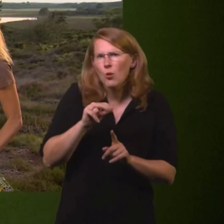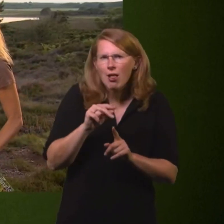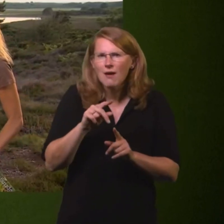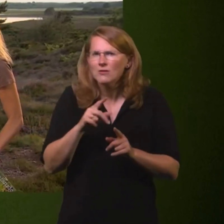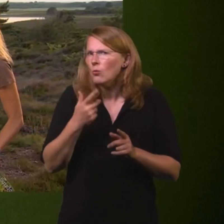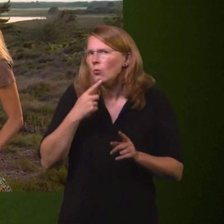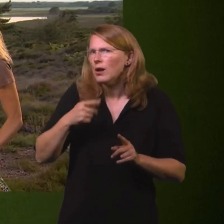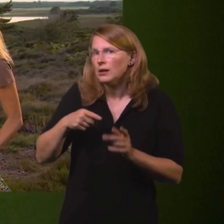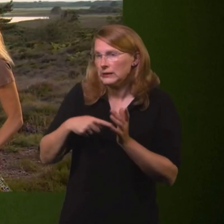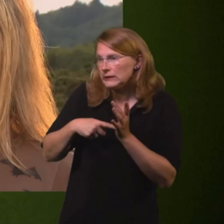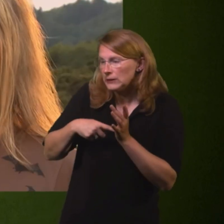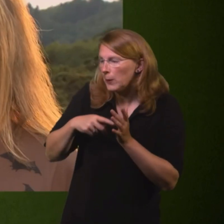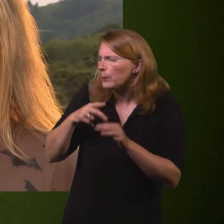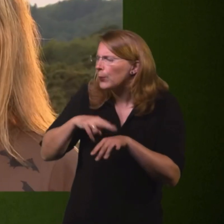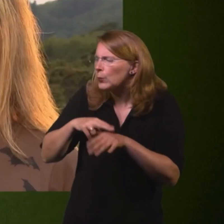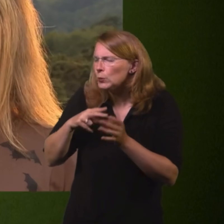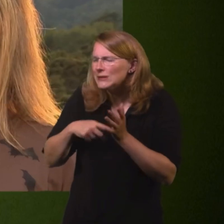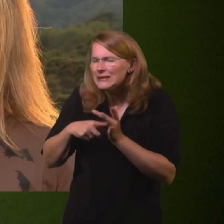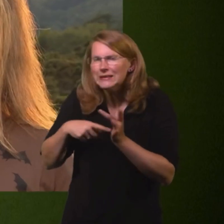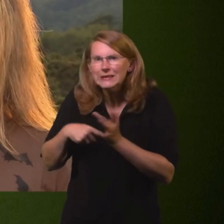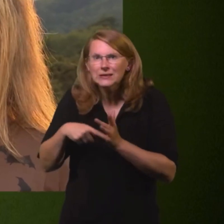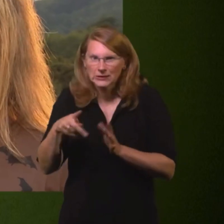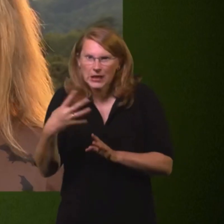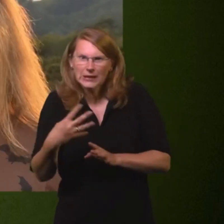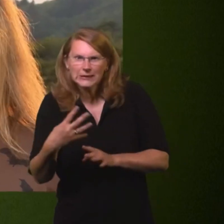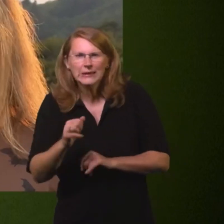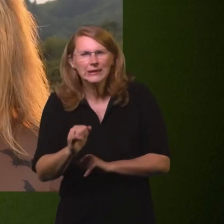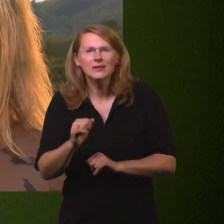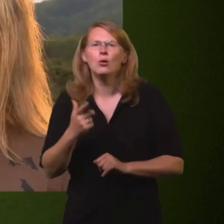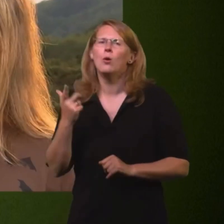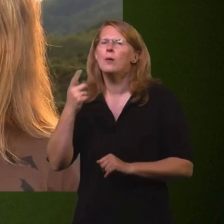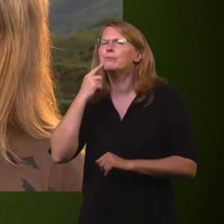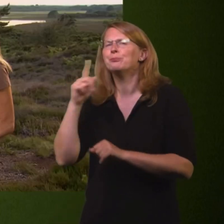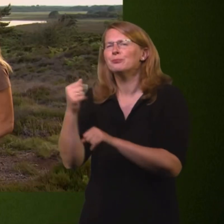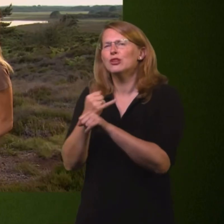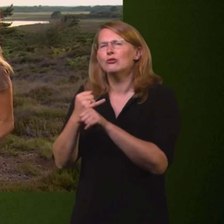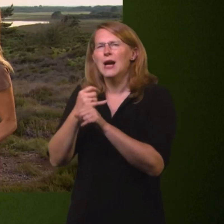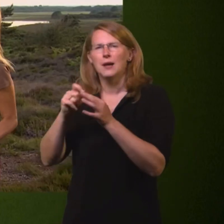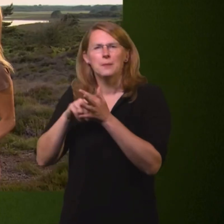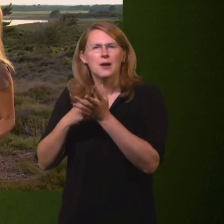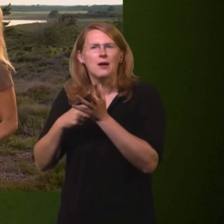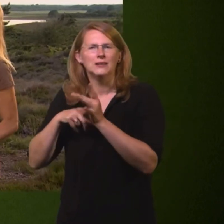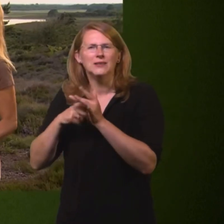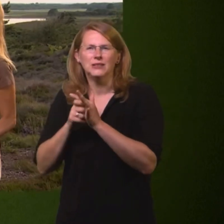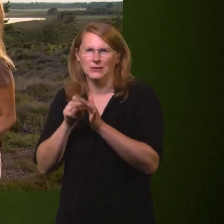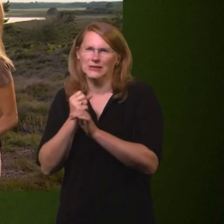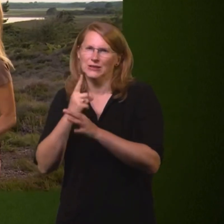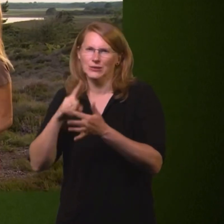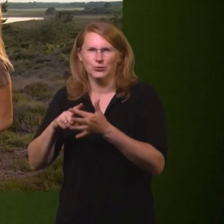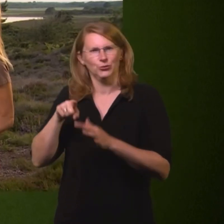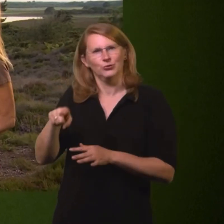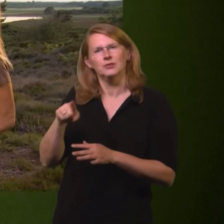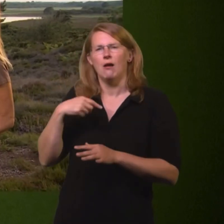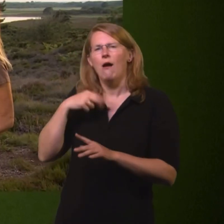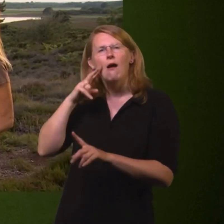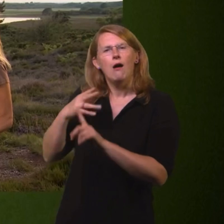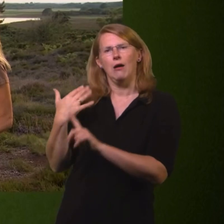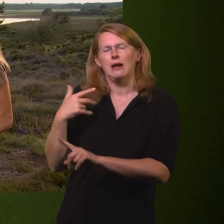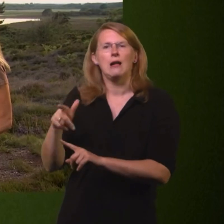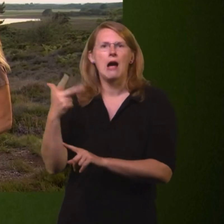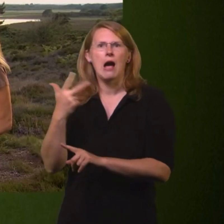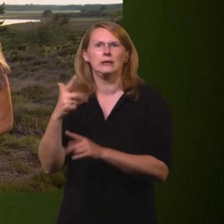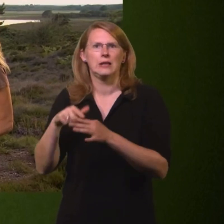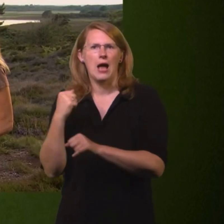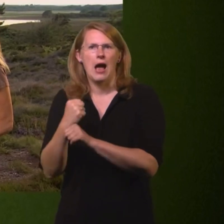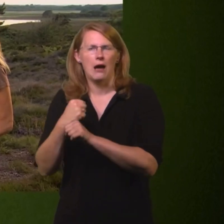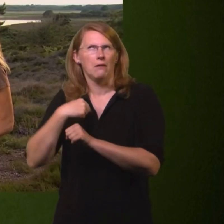a Springwatch, and yeah. I think at the time it was 18 eggs, if my memory serves me correctly. 18, you're pretty good, actually, yeah. Grey partridge, 20,